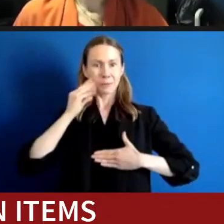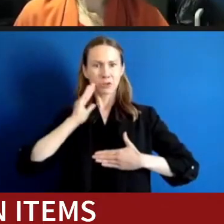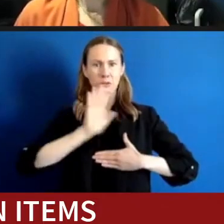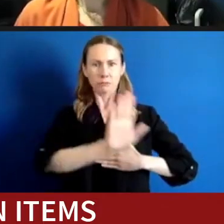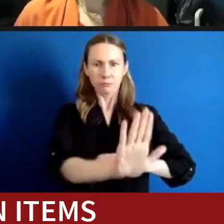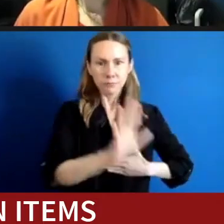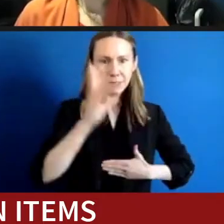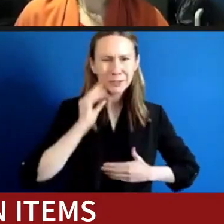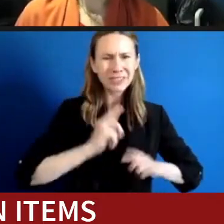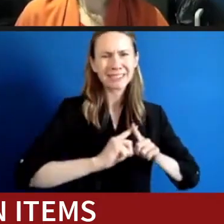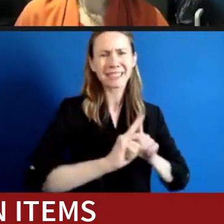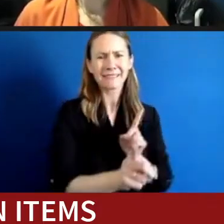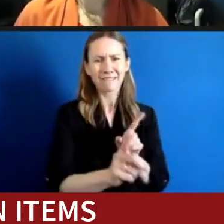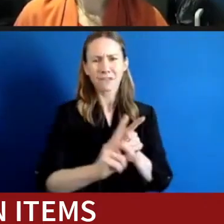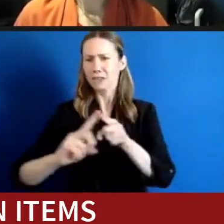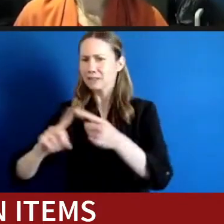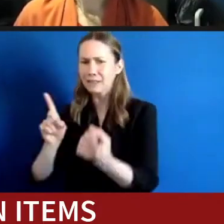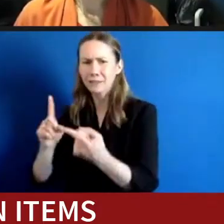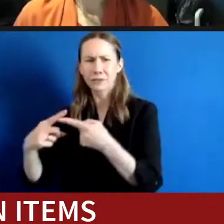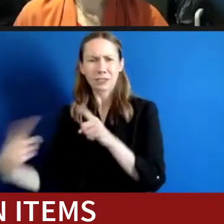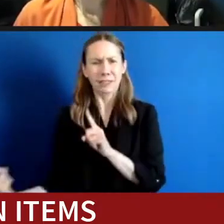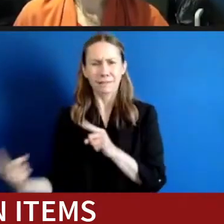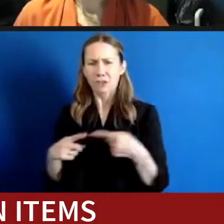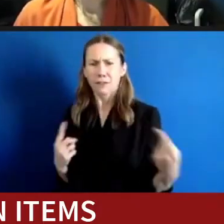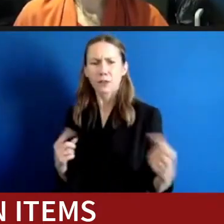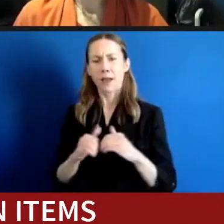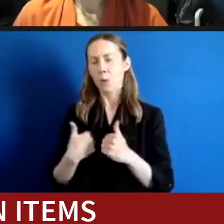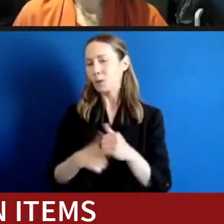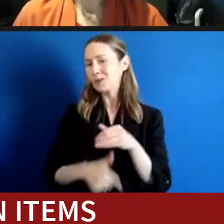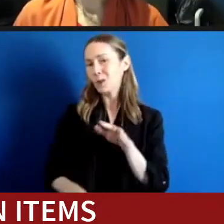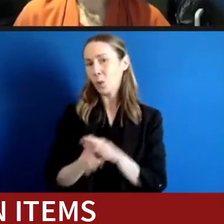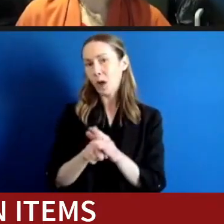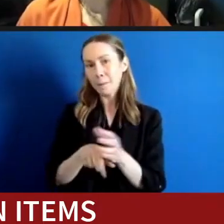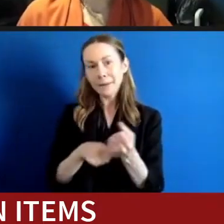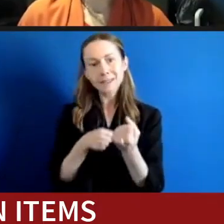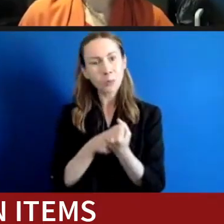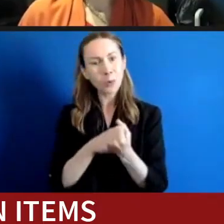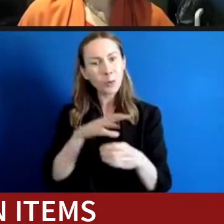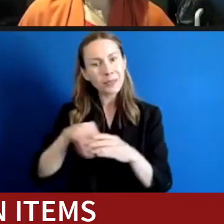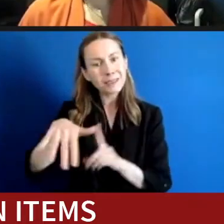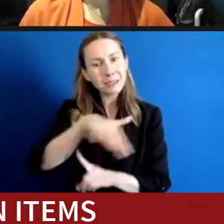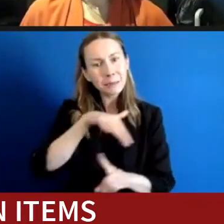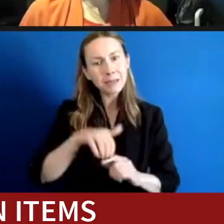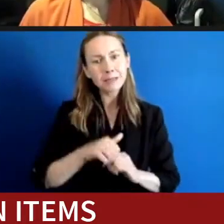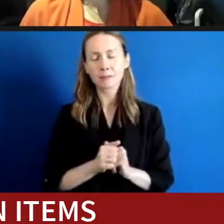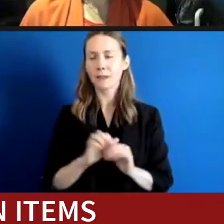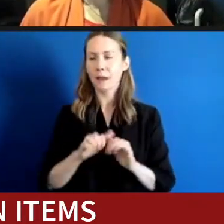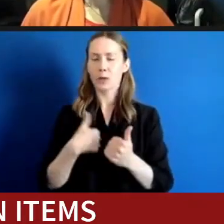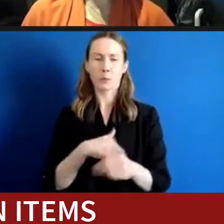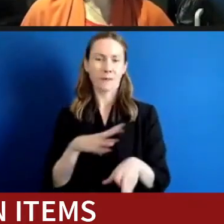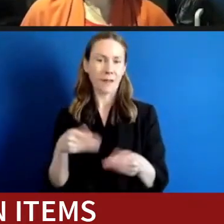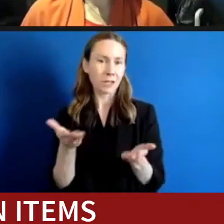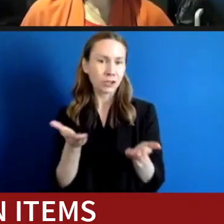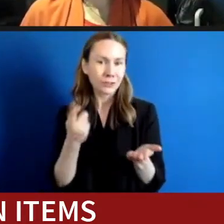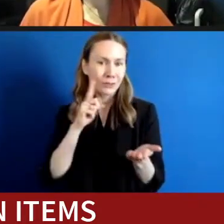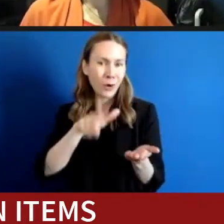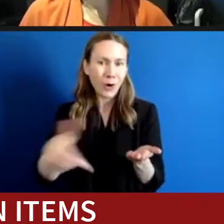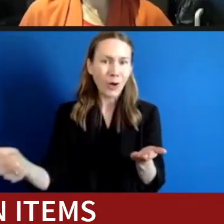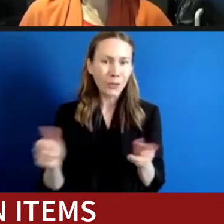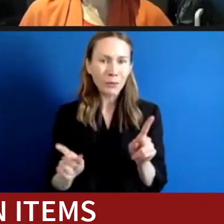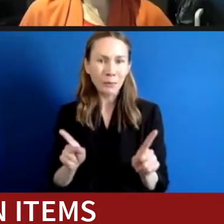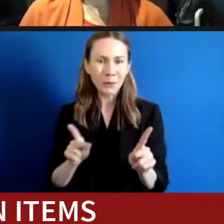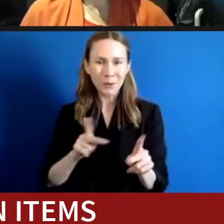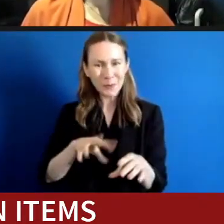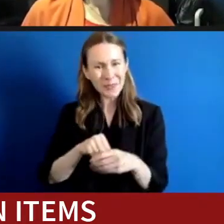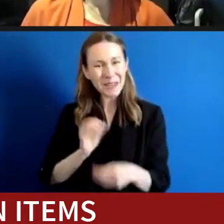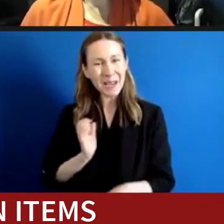other person's. And so how we show up in spaces, how we serve other people matters. And so I think